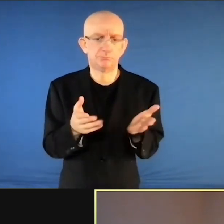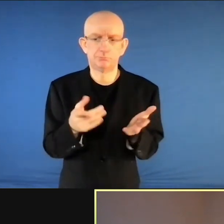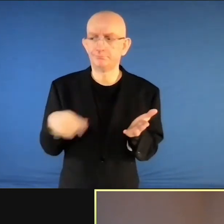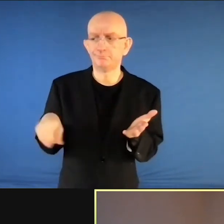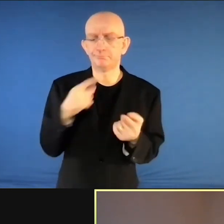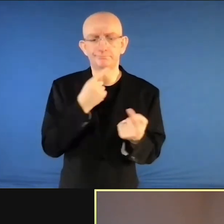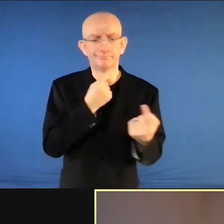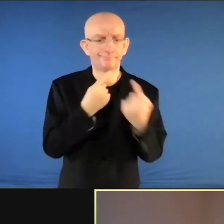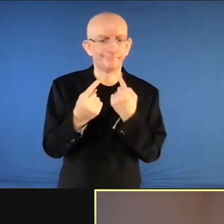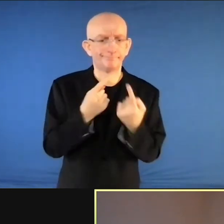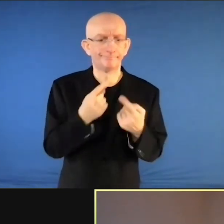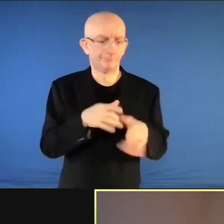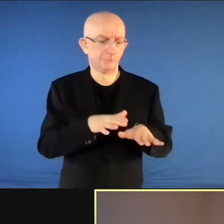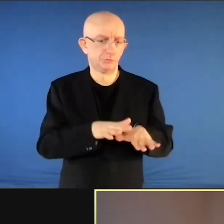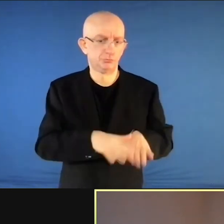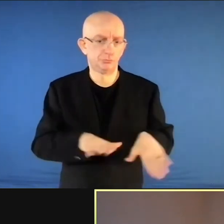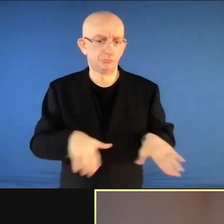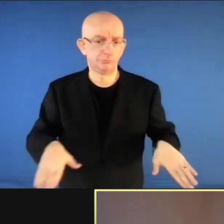contexts, and so on.